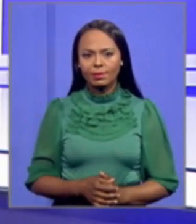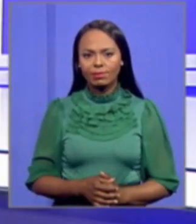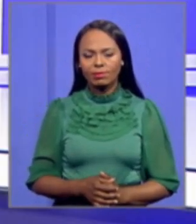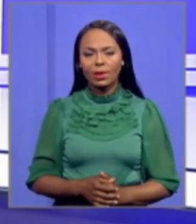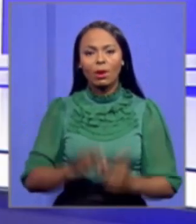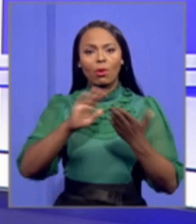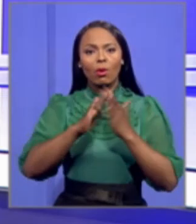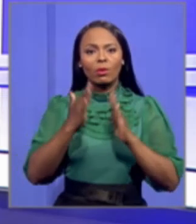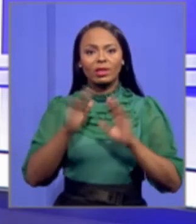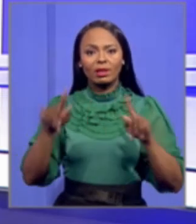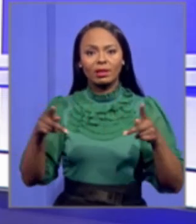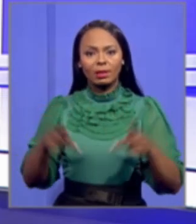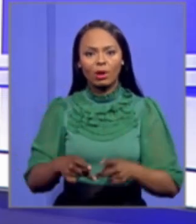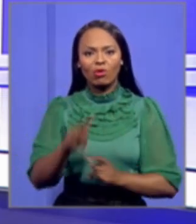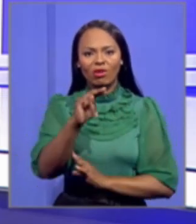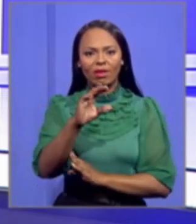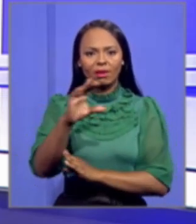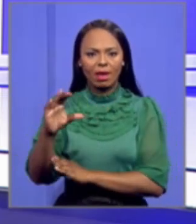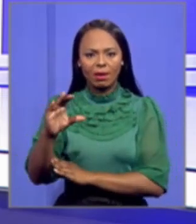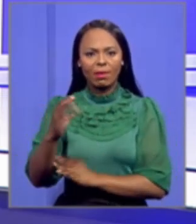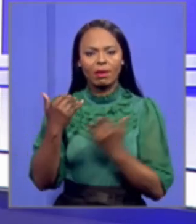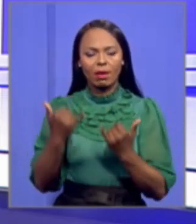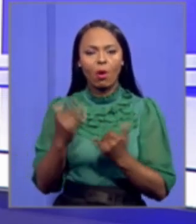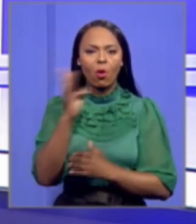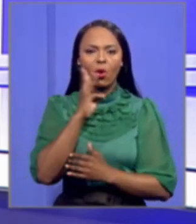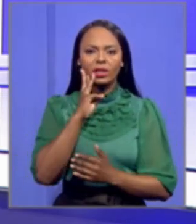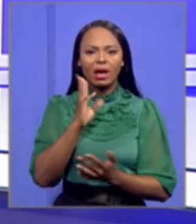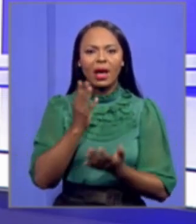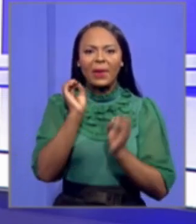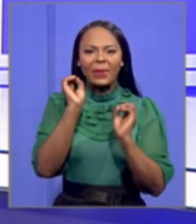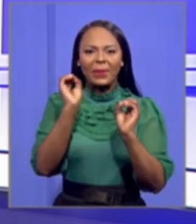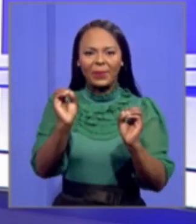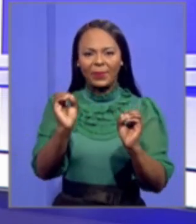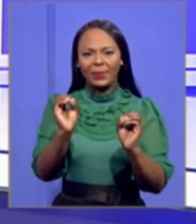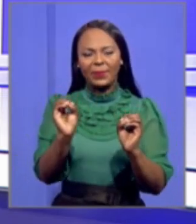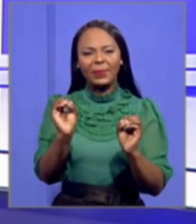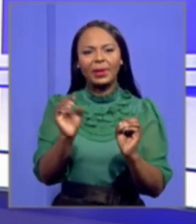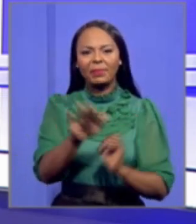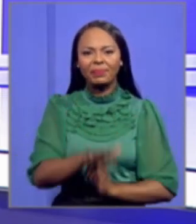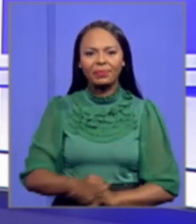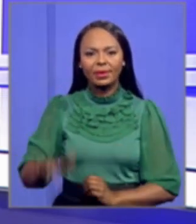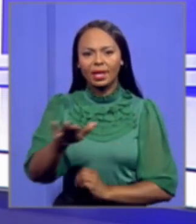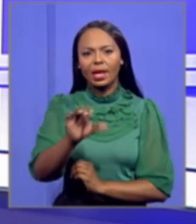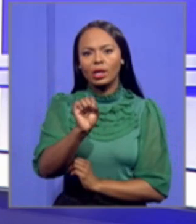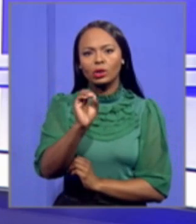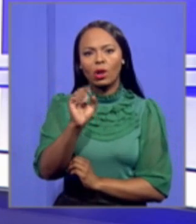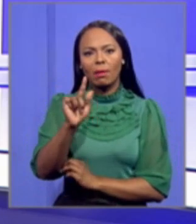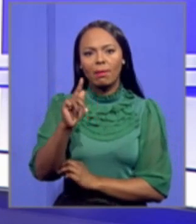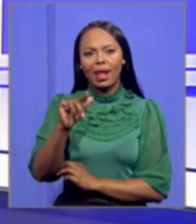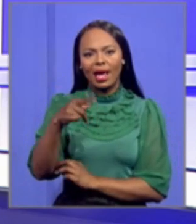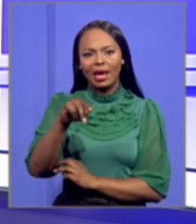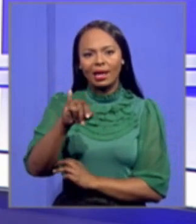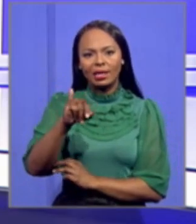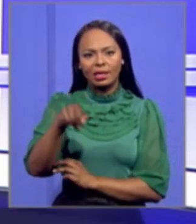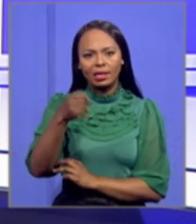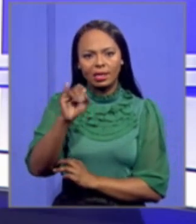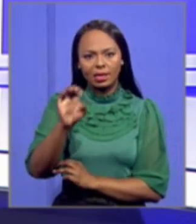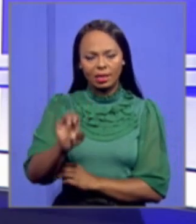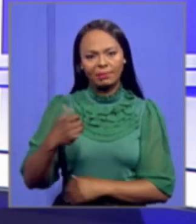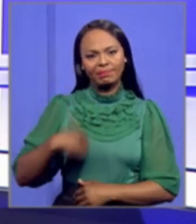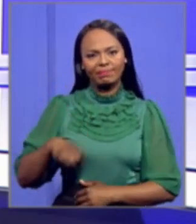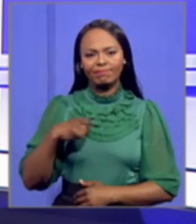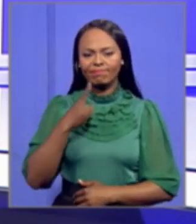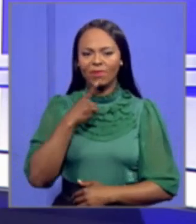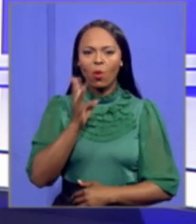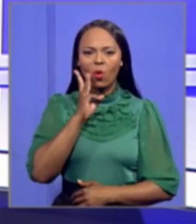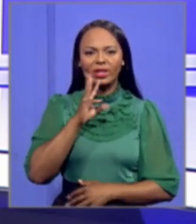Baahi ba Kimberley Northern Cape ba ka nna ba hloka metsi ho fihlela mafelong a beke. Masepala Sol Plaatje o nkile mohato ona wa ho kwala metsi ka tshohanyetso